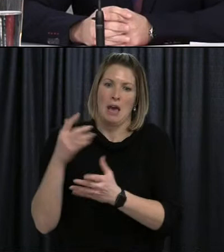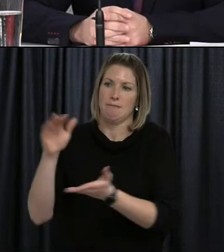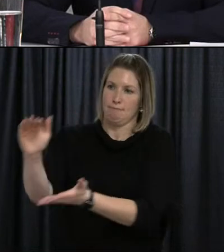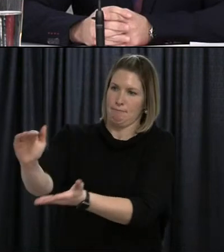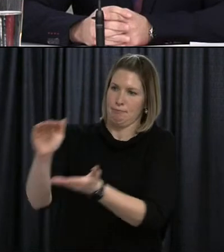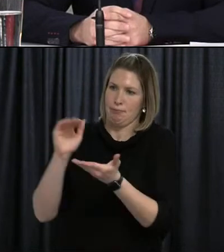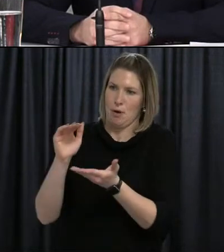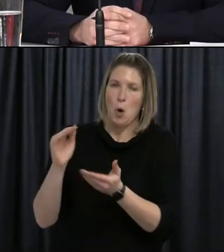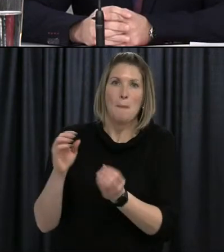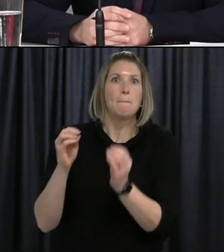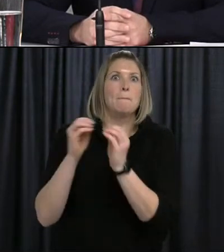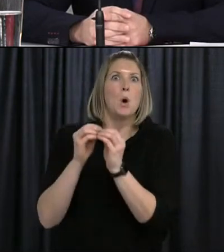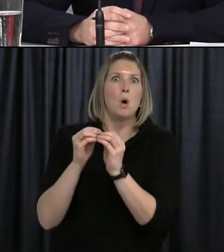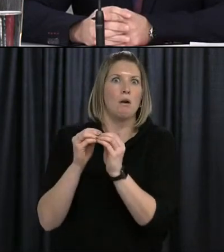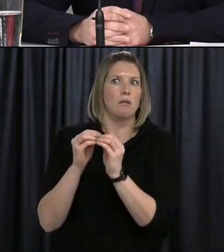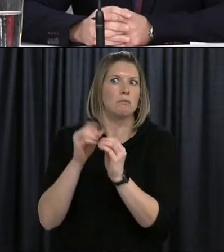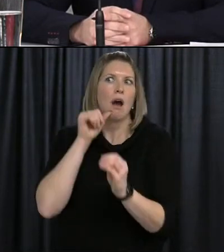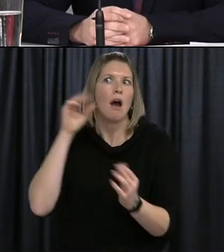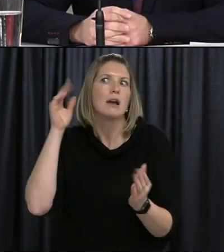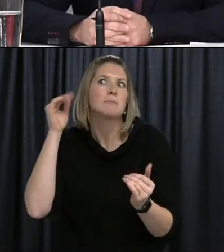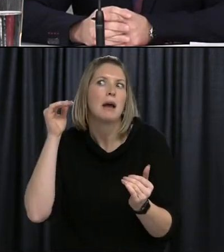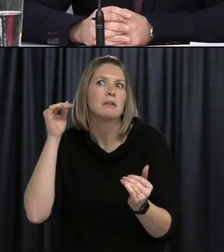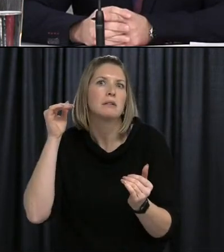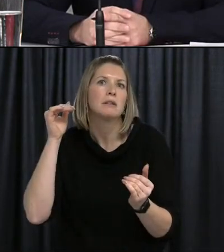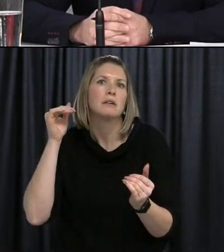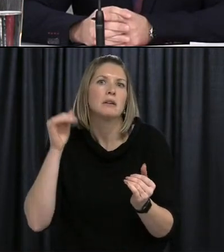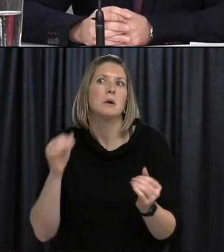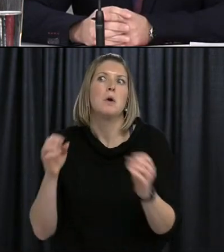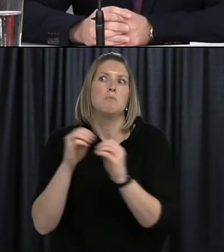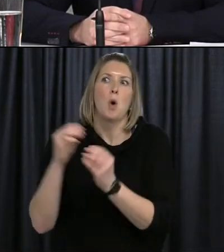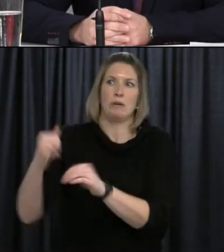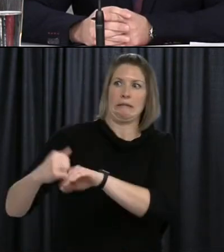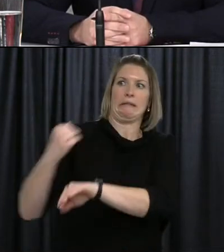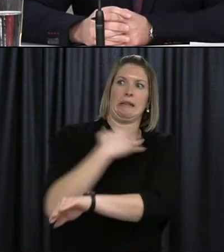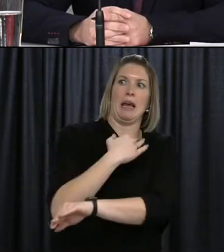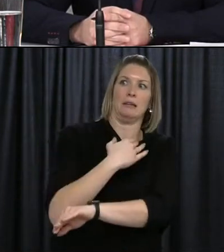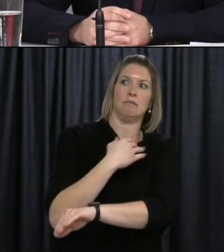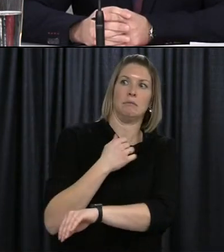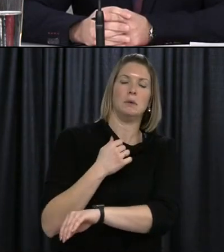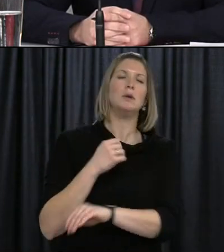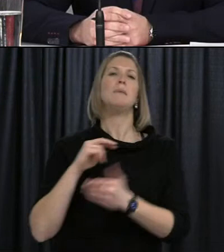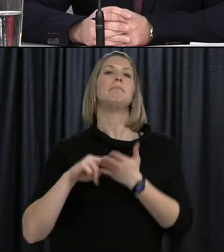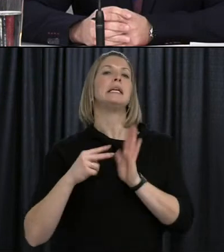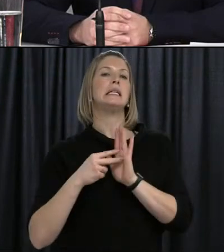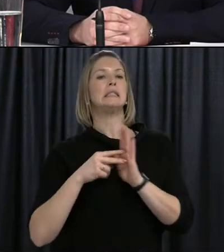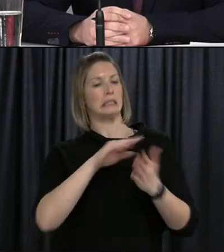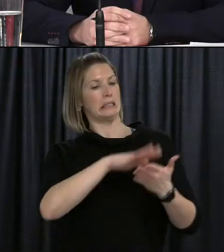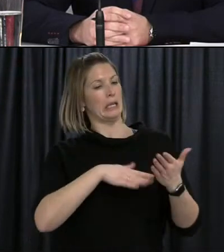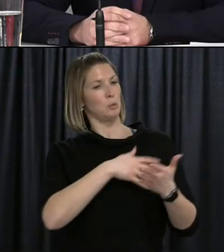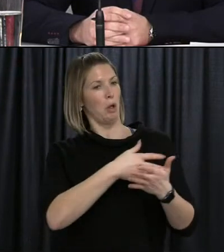getting less. So where do we stand now on our expected doses?